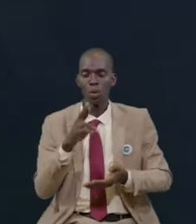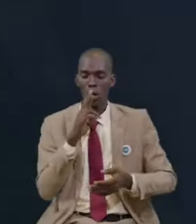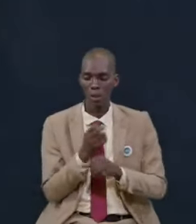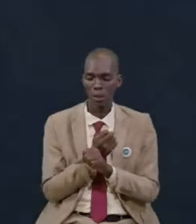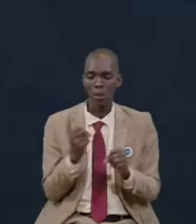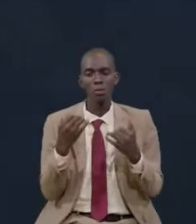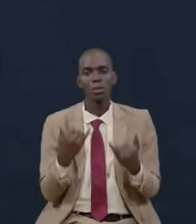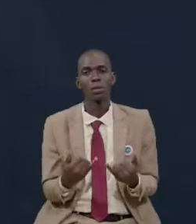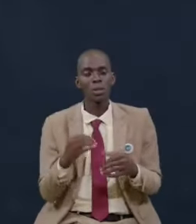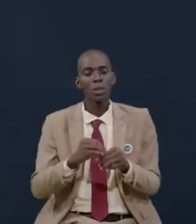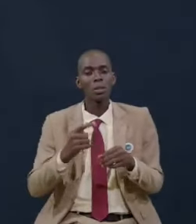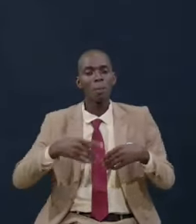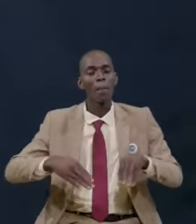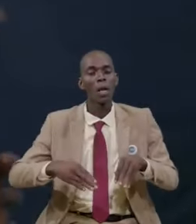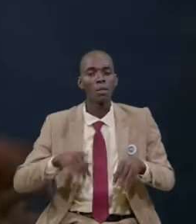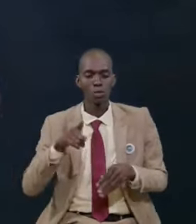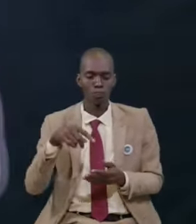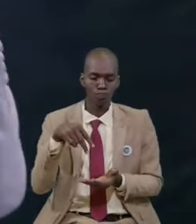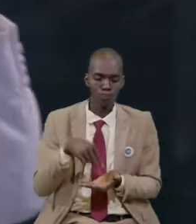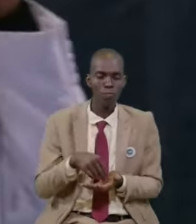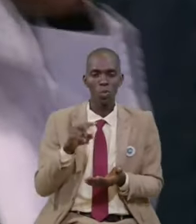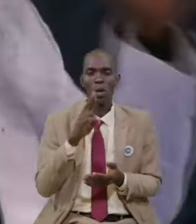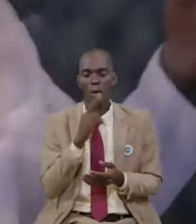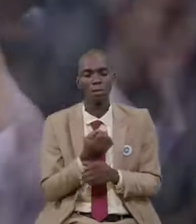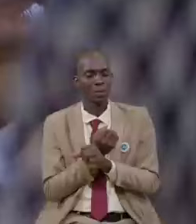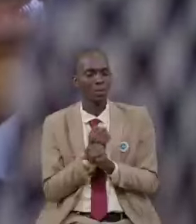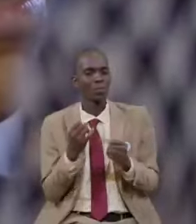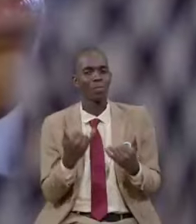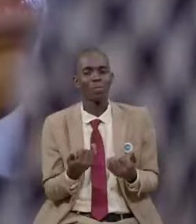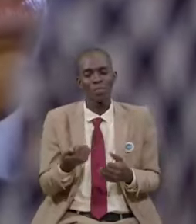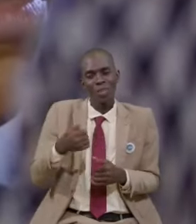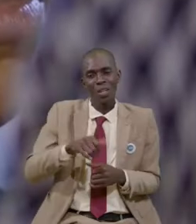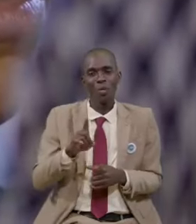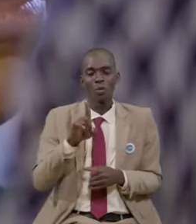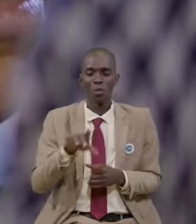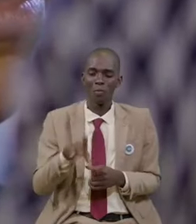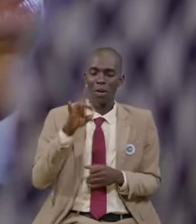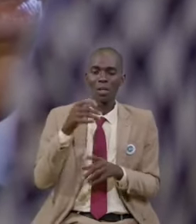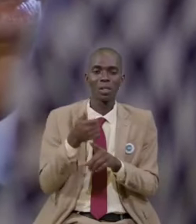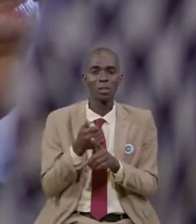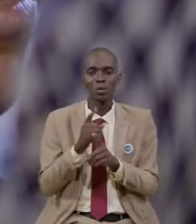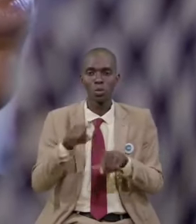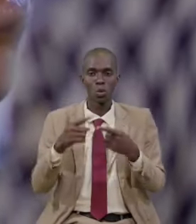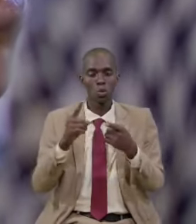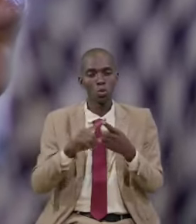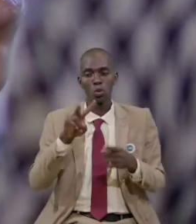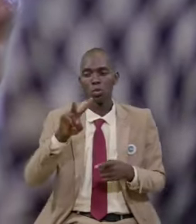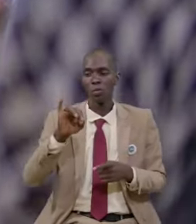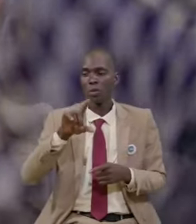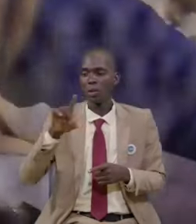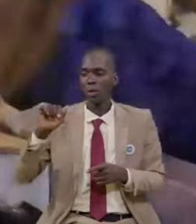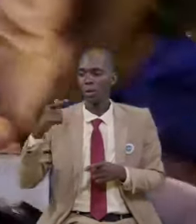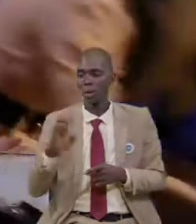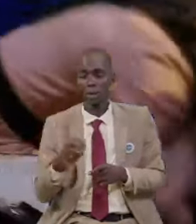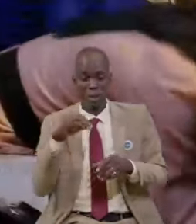You are born again now. Anywhere you find yourself, you go to the village, and they are worshiping the village idol. You are not one